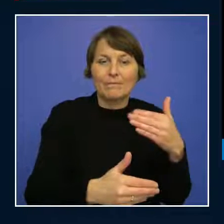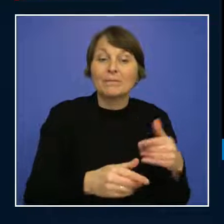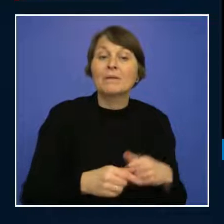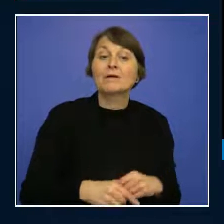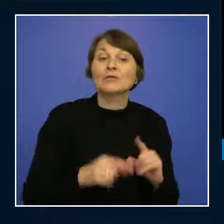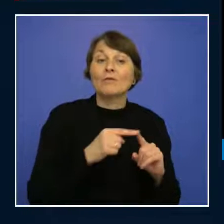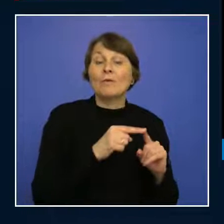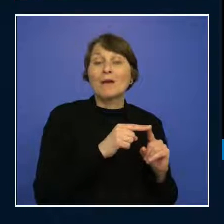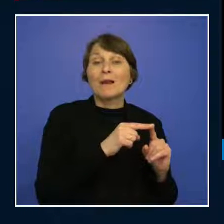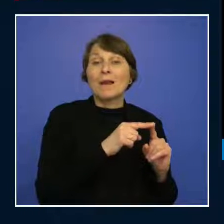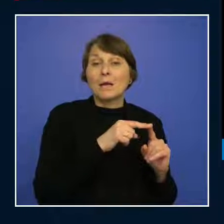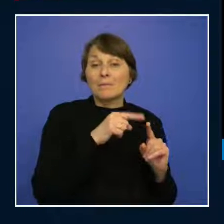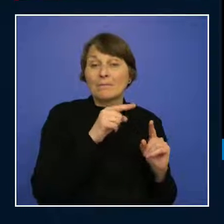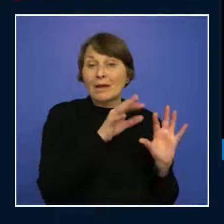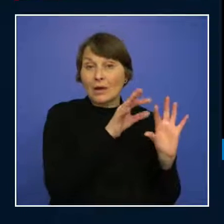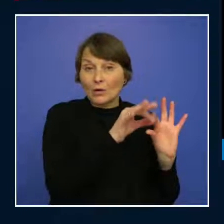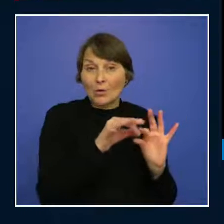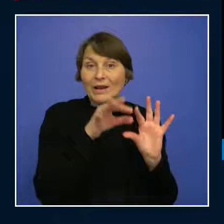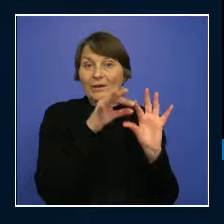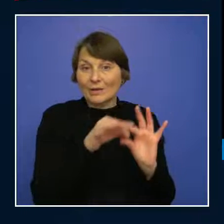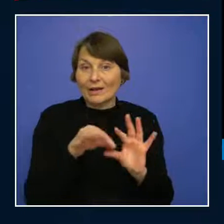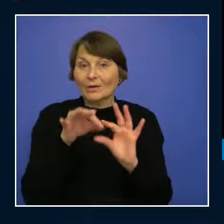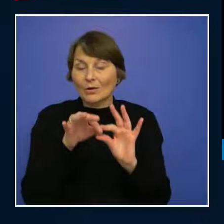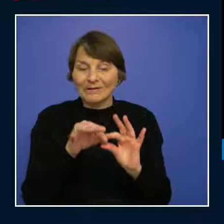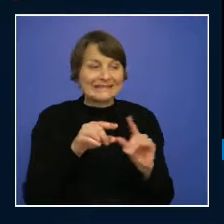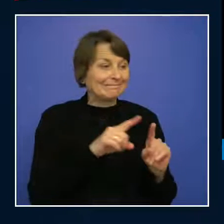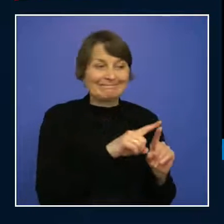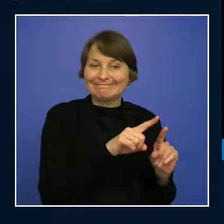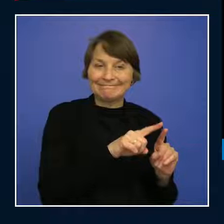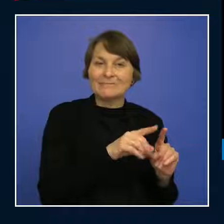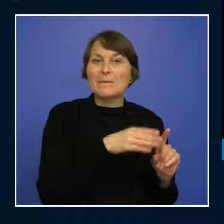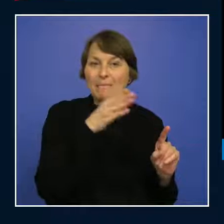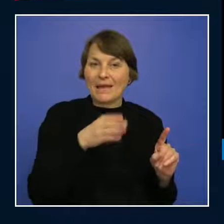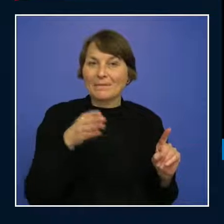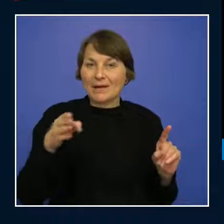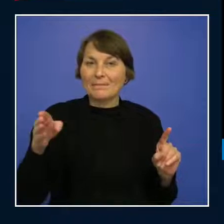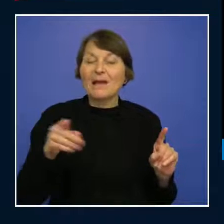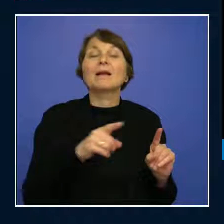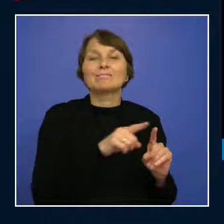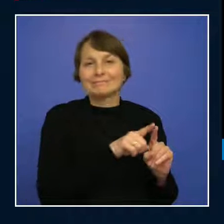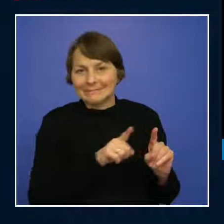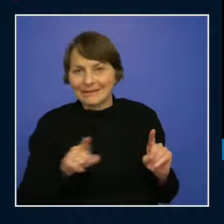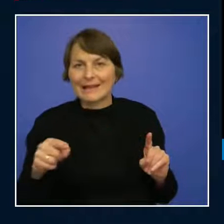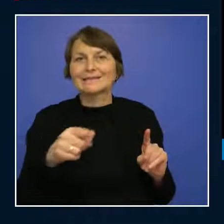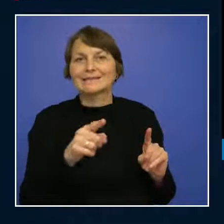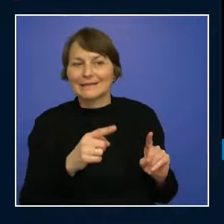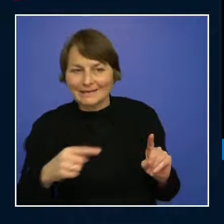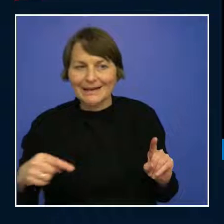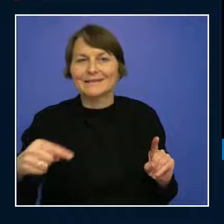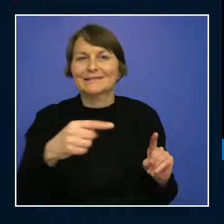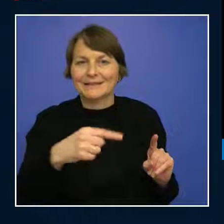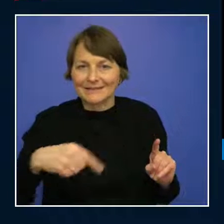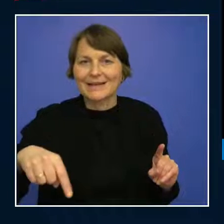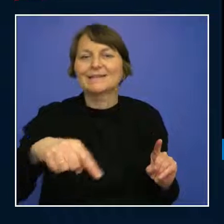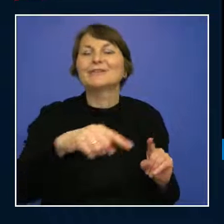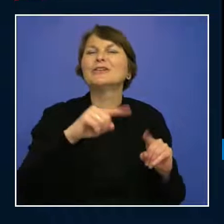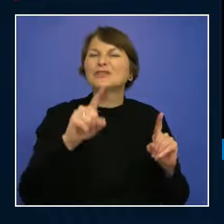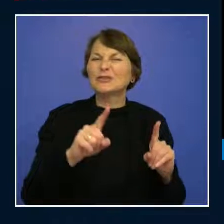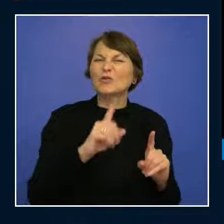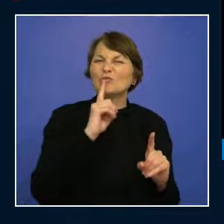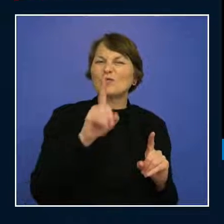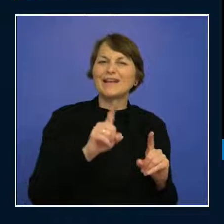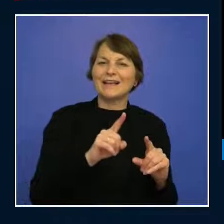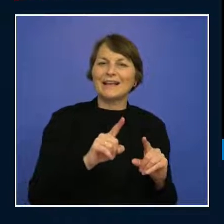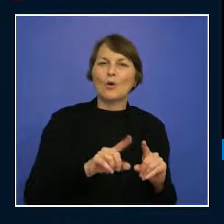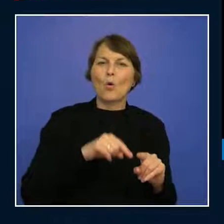would actually start to look at automatic failover and point us to the next point of presence as well. So the failover capabilities are all built